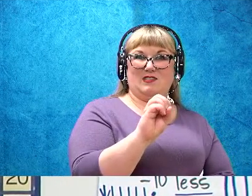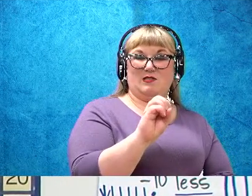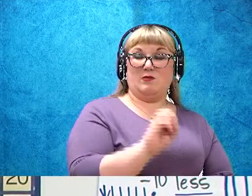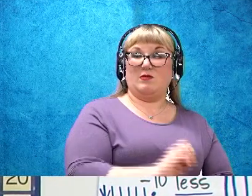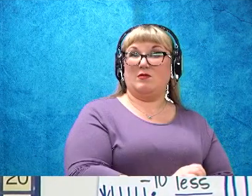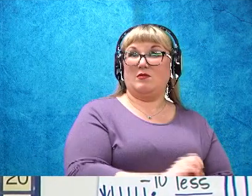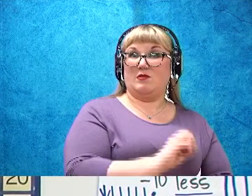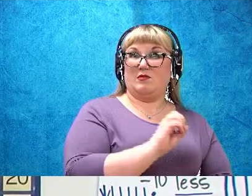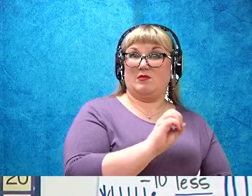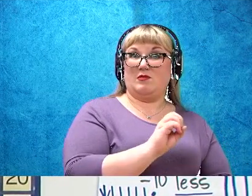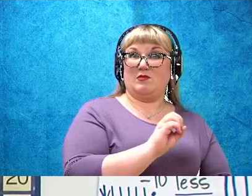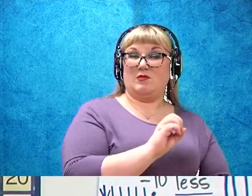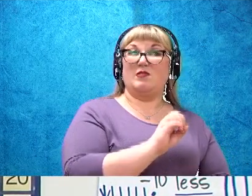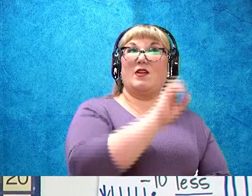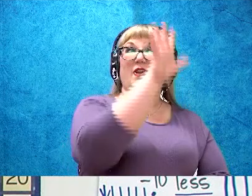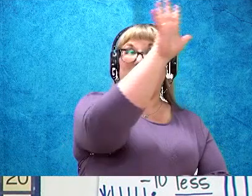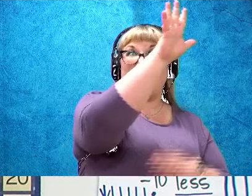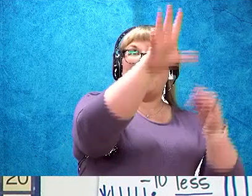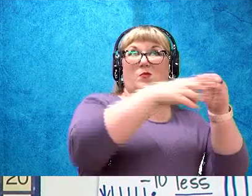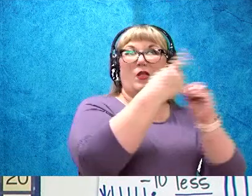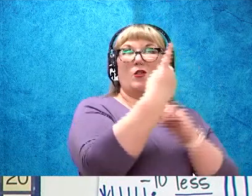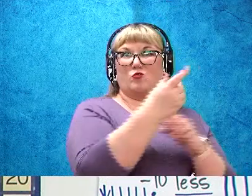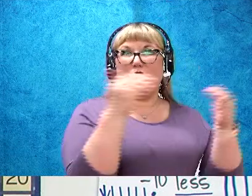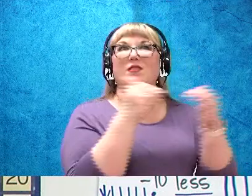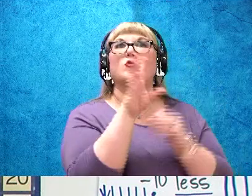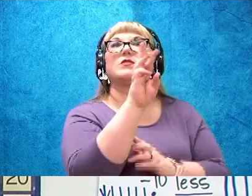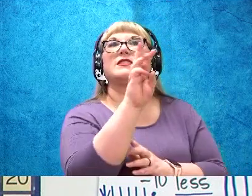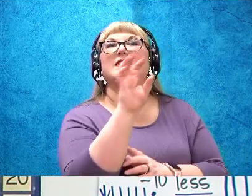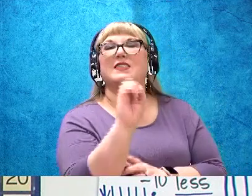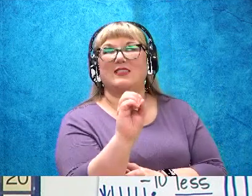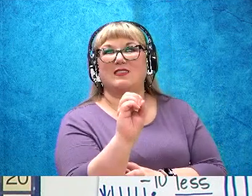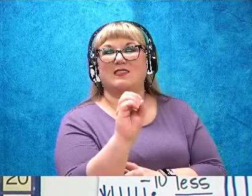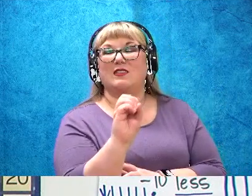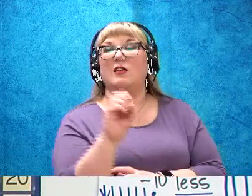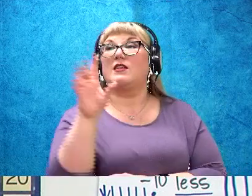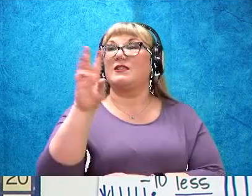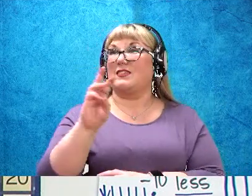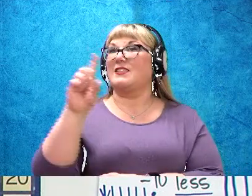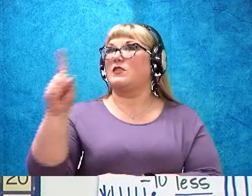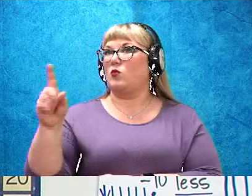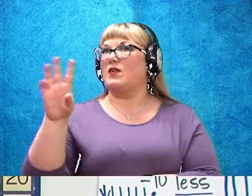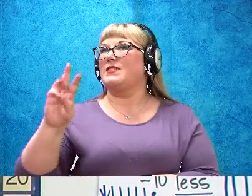5 rods plus 1 rod gives us 60, 1, 2.